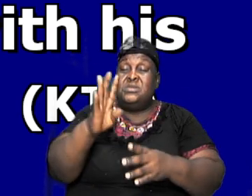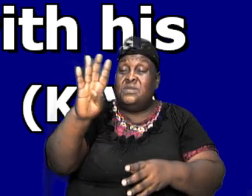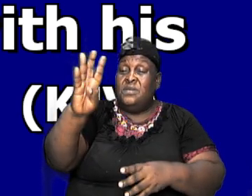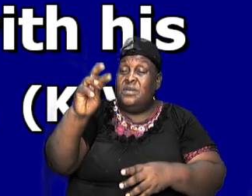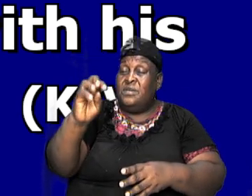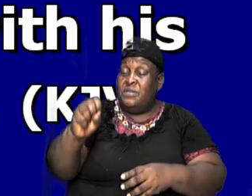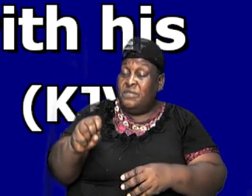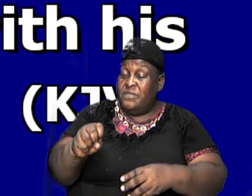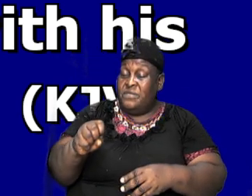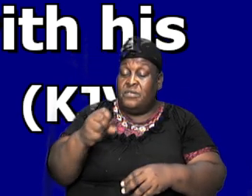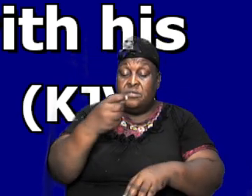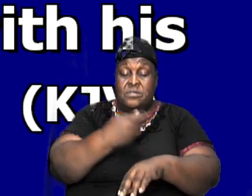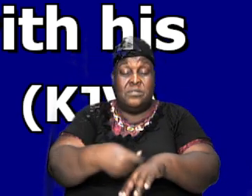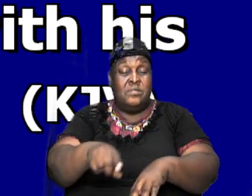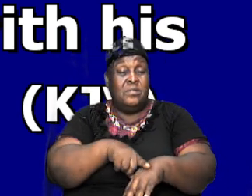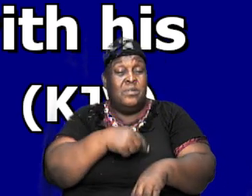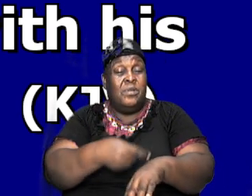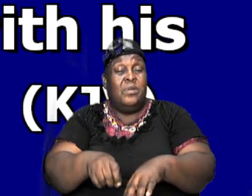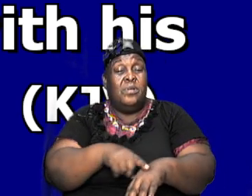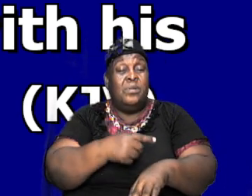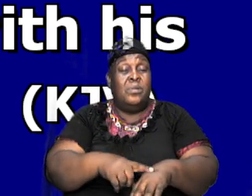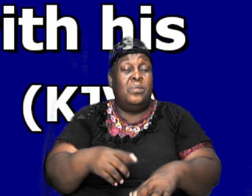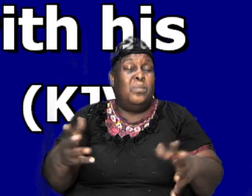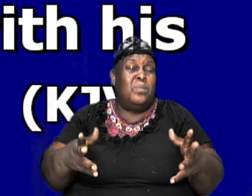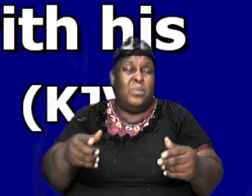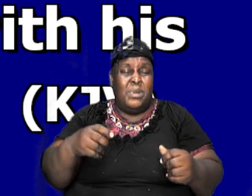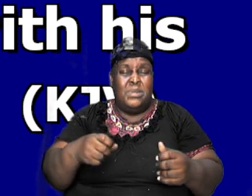cost him to say to the man,